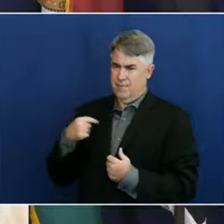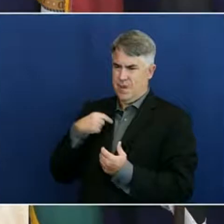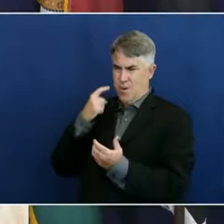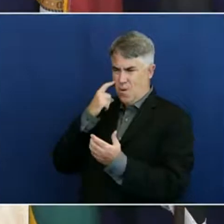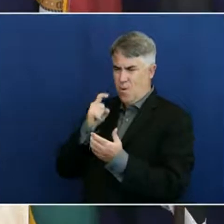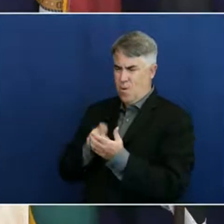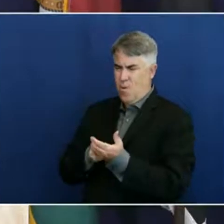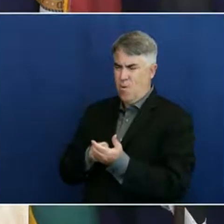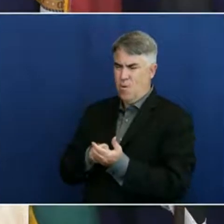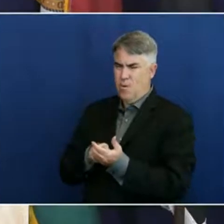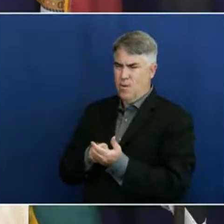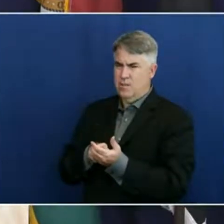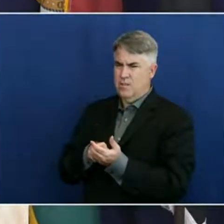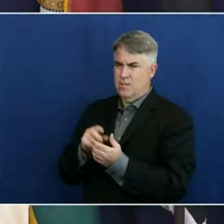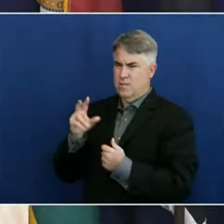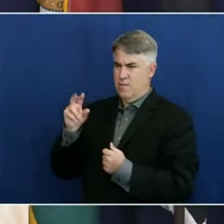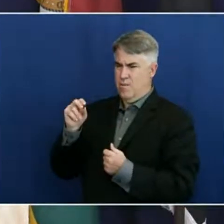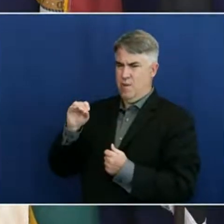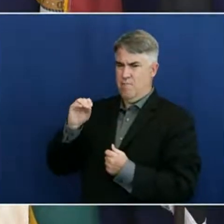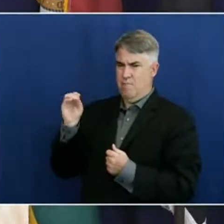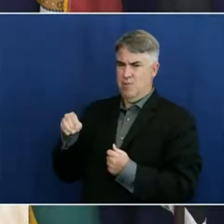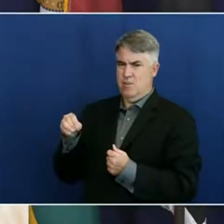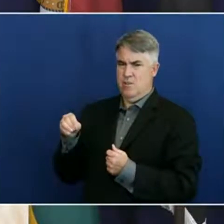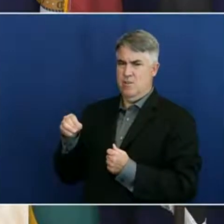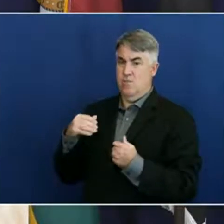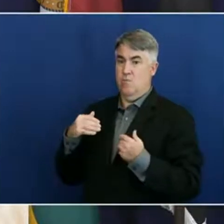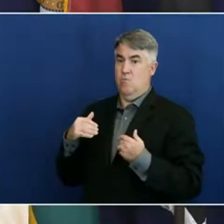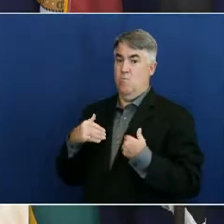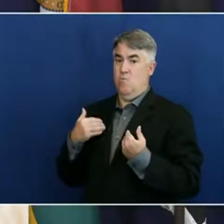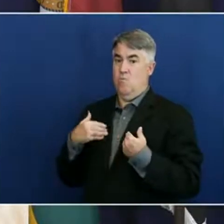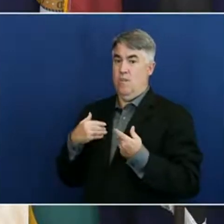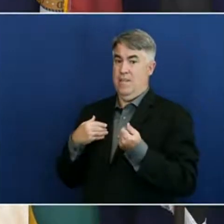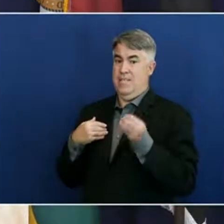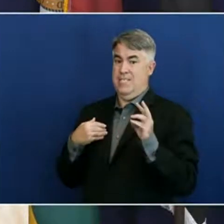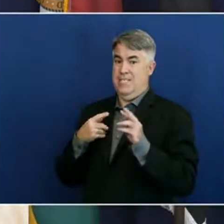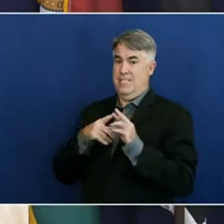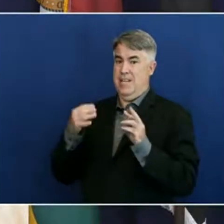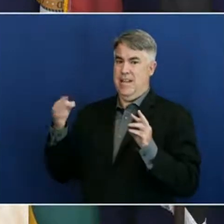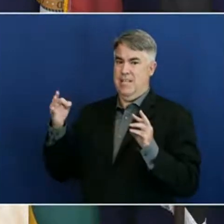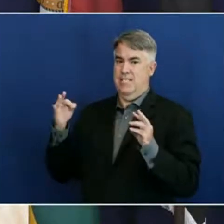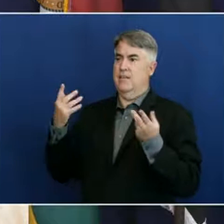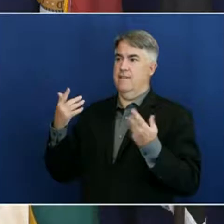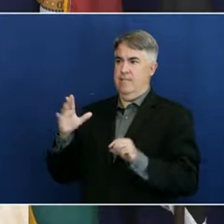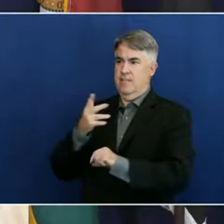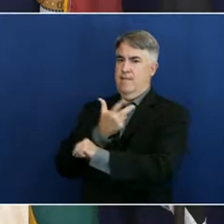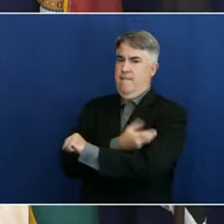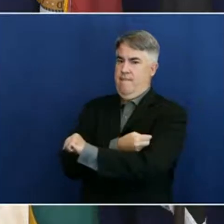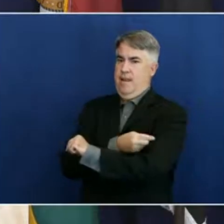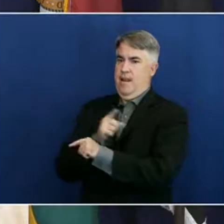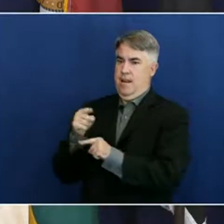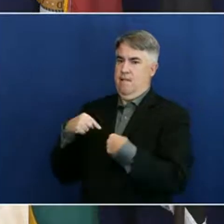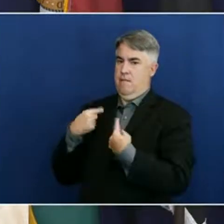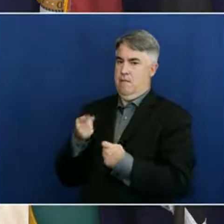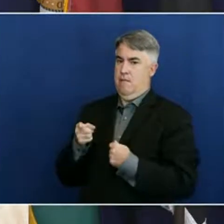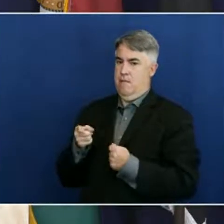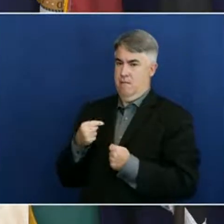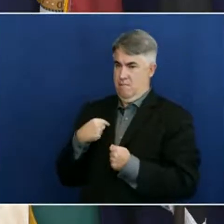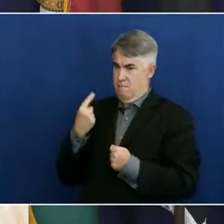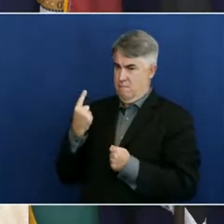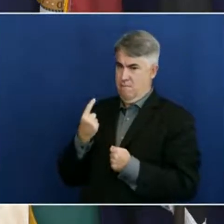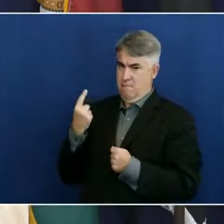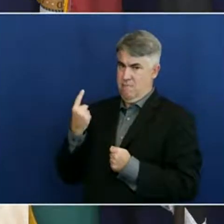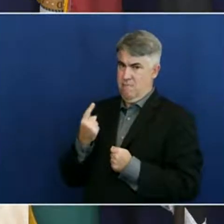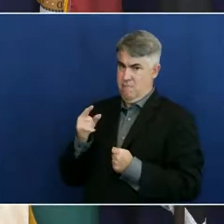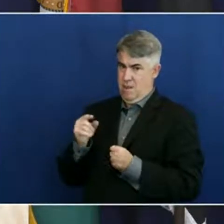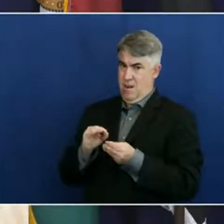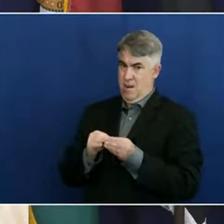about 30% of youth 16 to 19 years old have been vaccinated so far. I was just wondering, does that number seem low